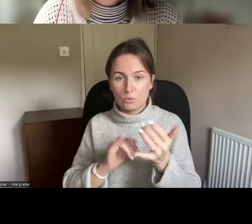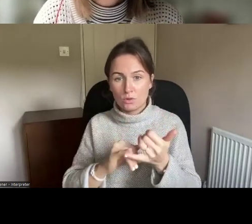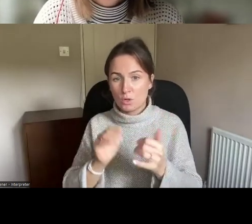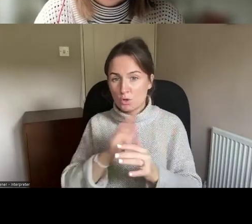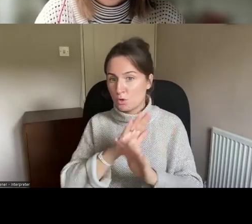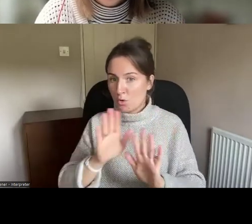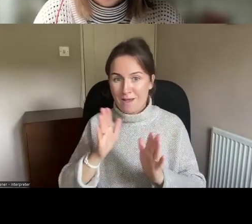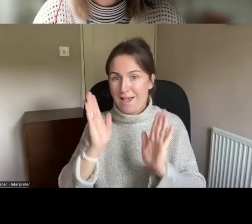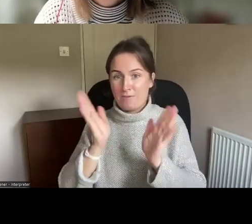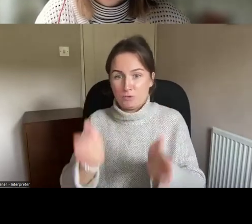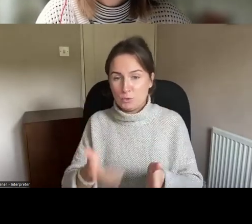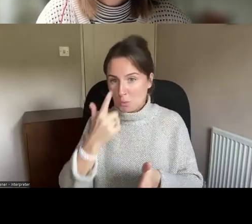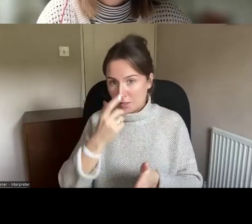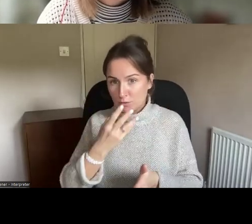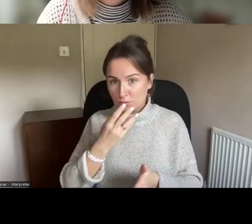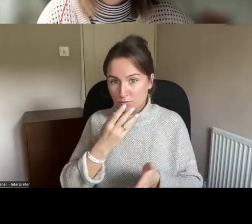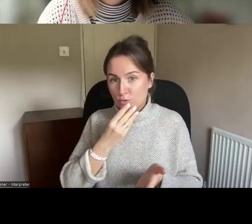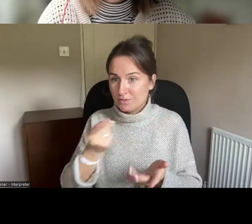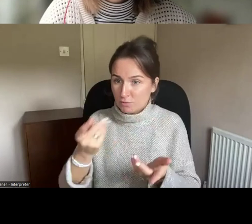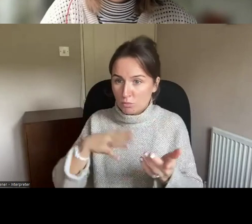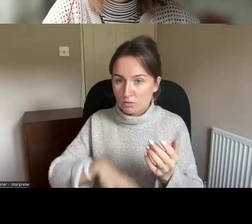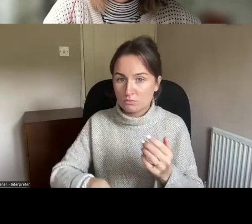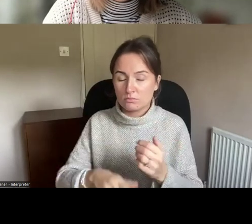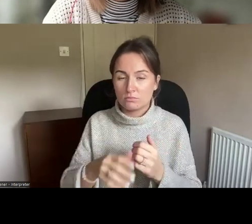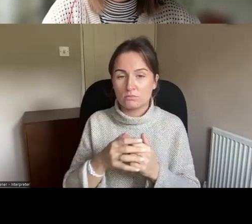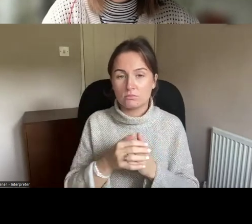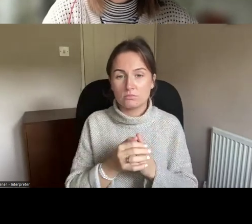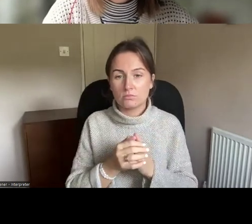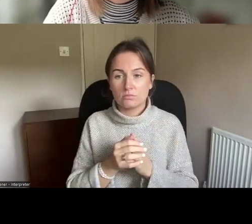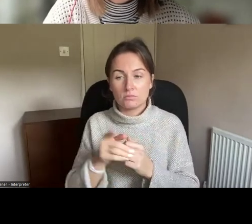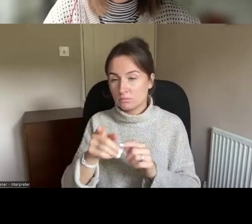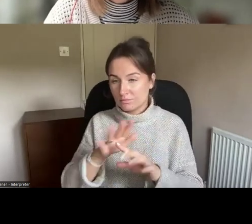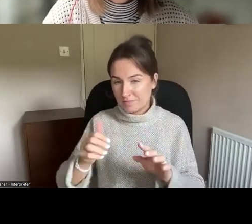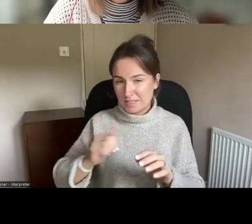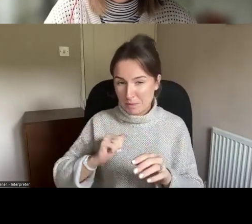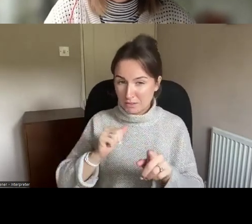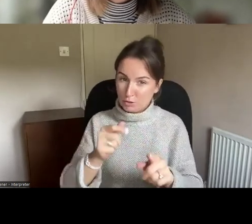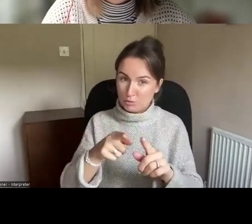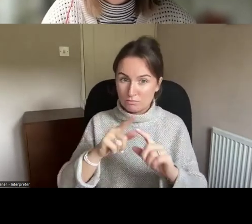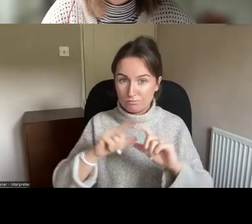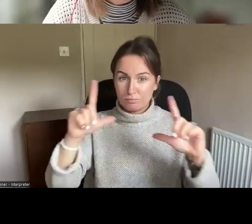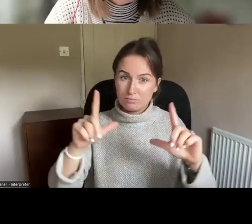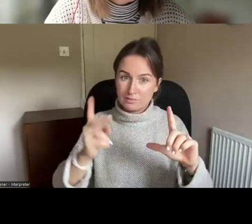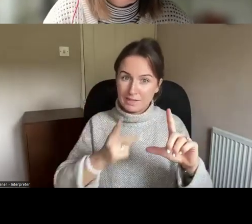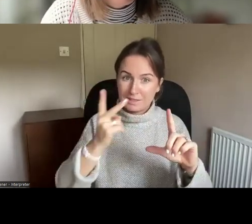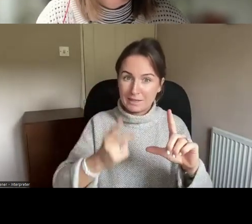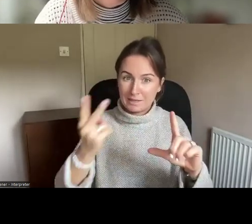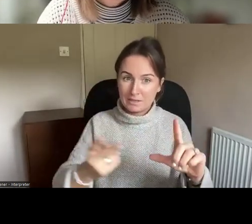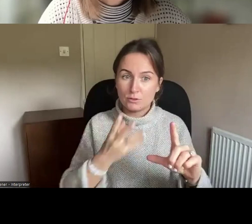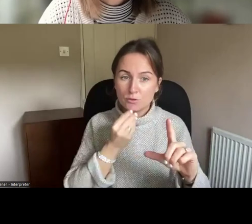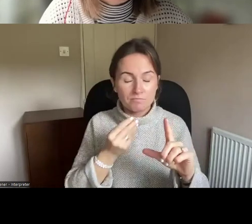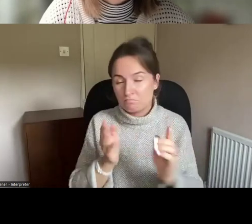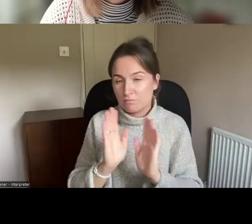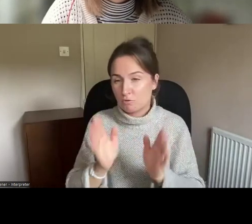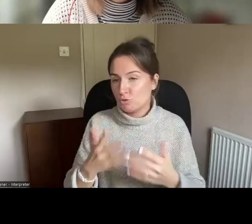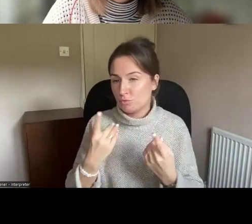to kind of inform their thinking, to help develop cultural strategies, but there's no expectation that anyone needs to use it for any particular purpose.